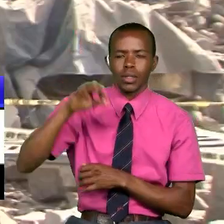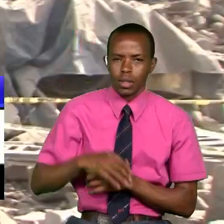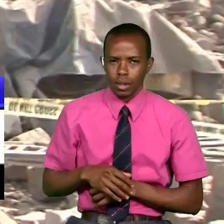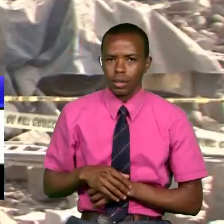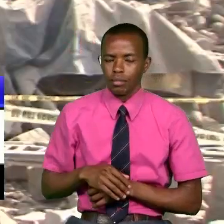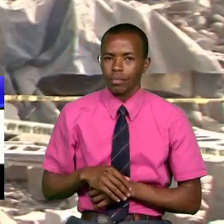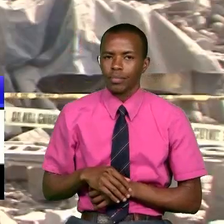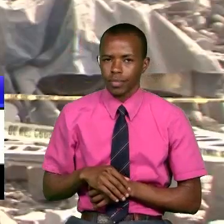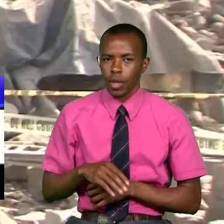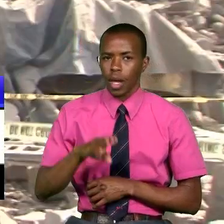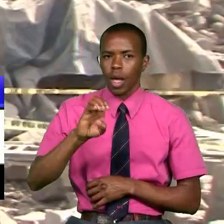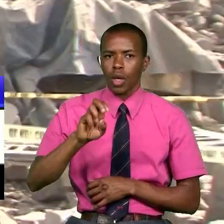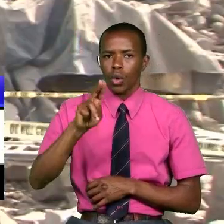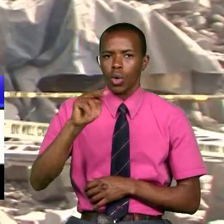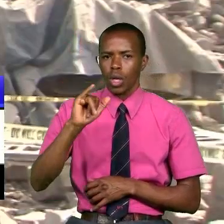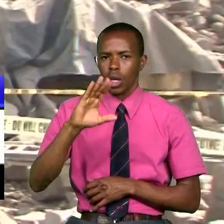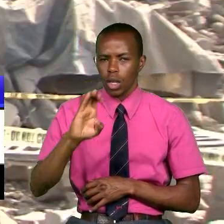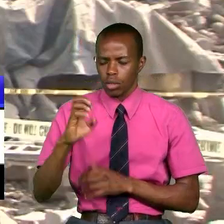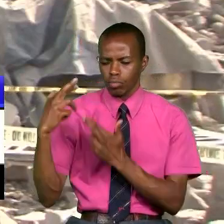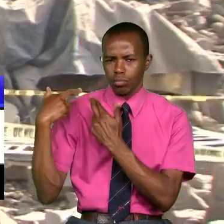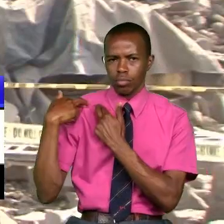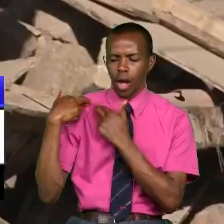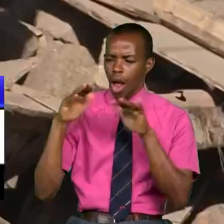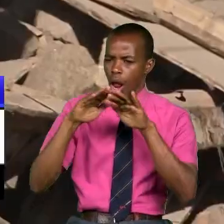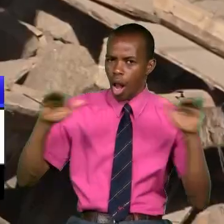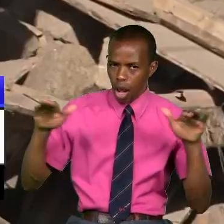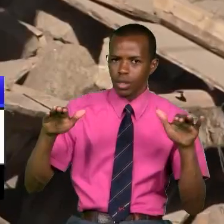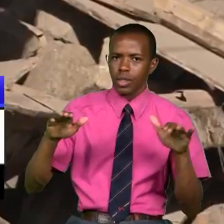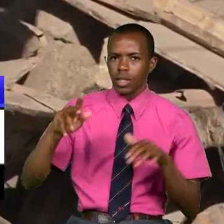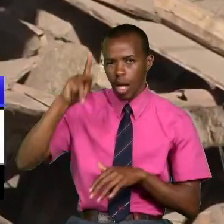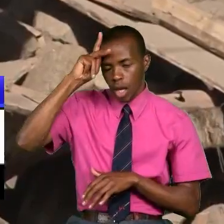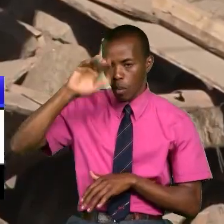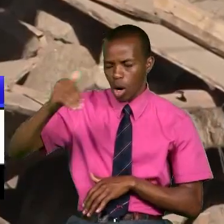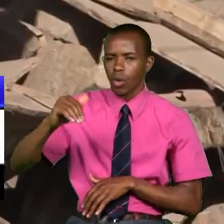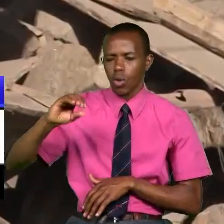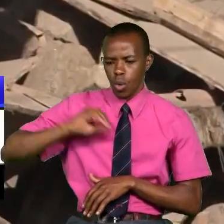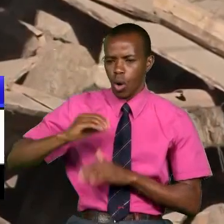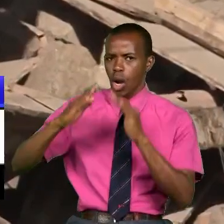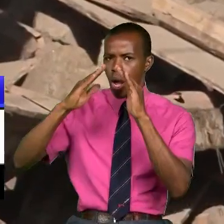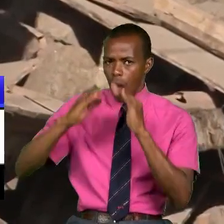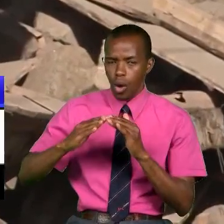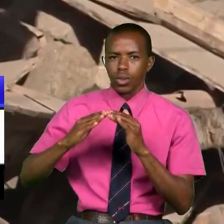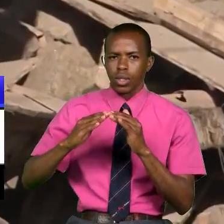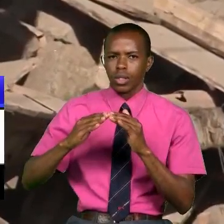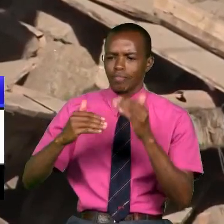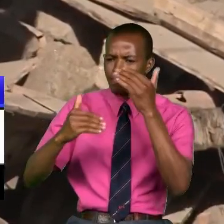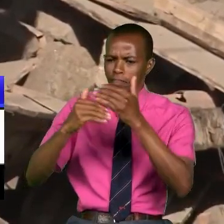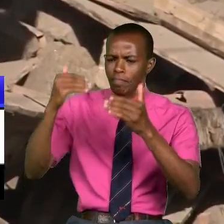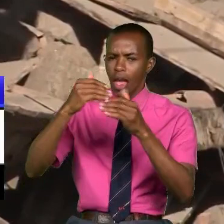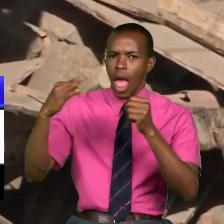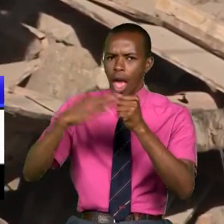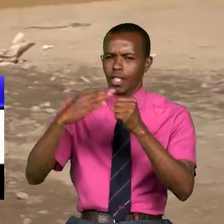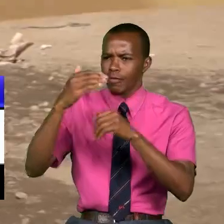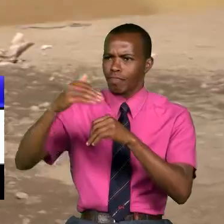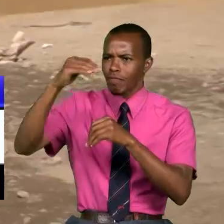to Eunice Masharia, in charge of lands and physical planning in Kiambu County, the owner of the building had managed to put up 8 floors and